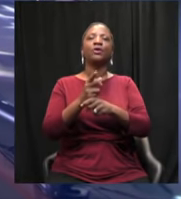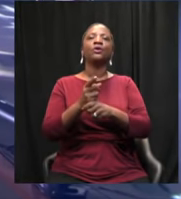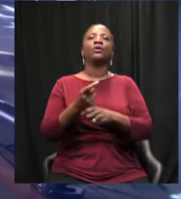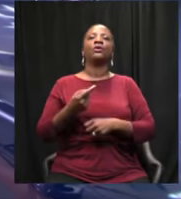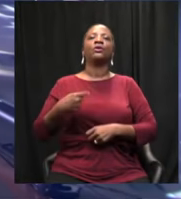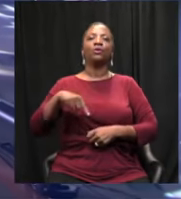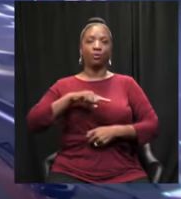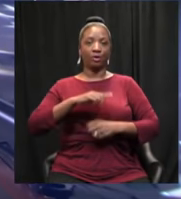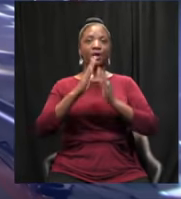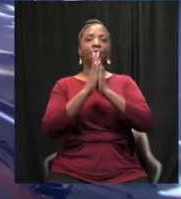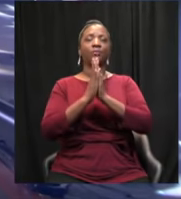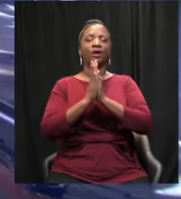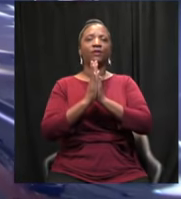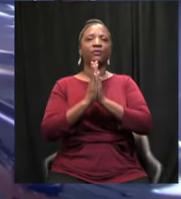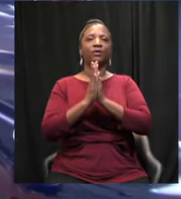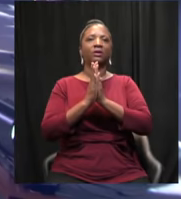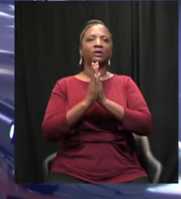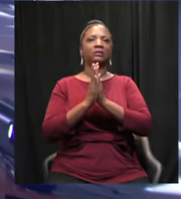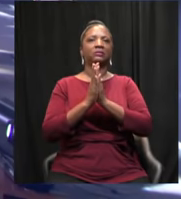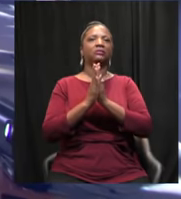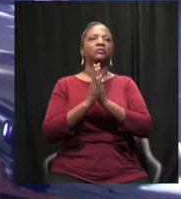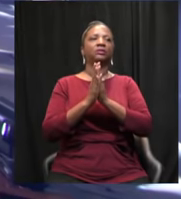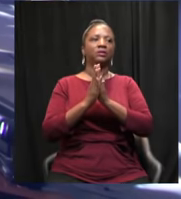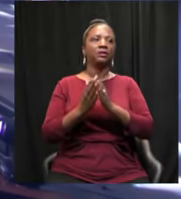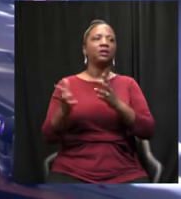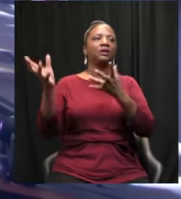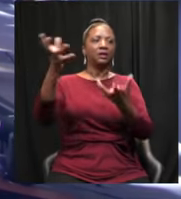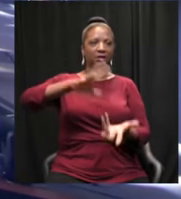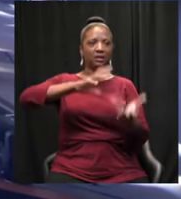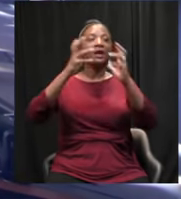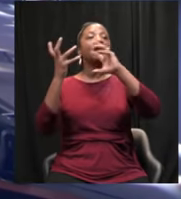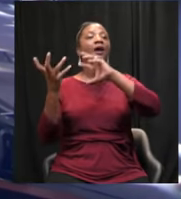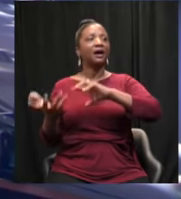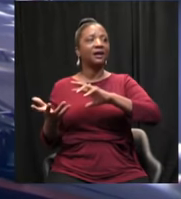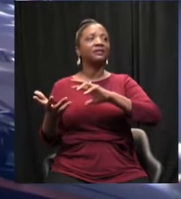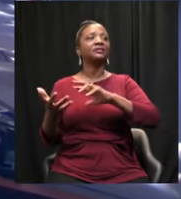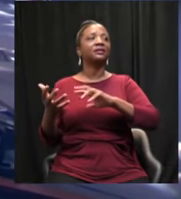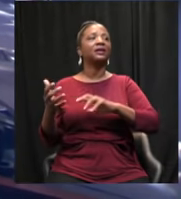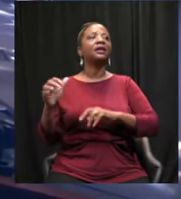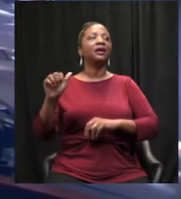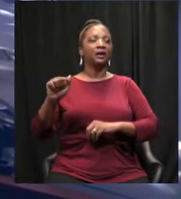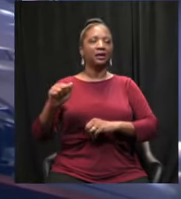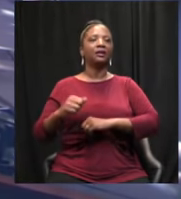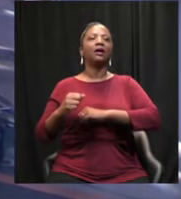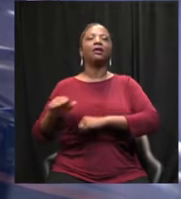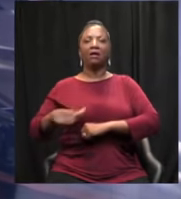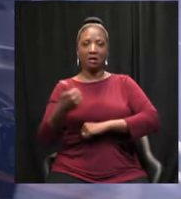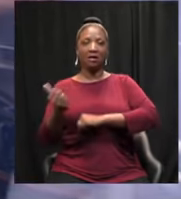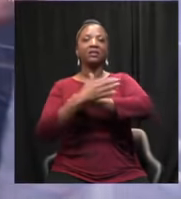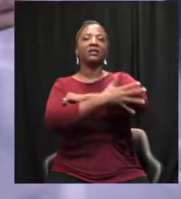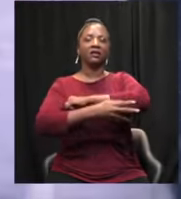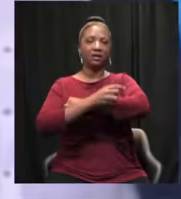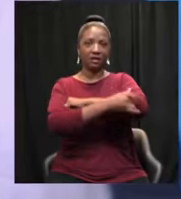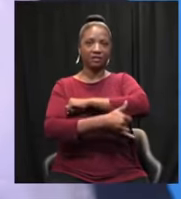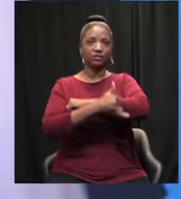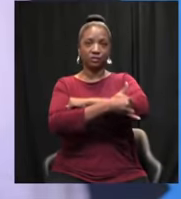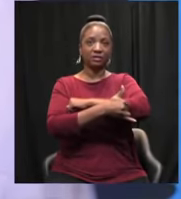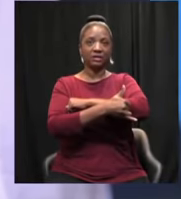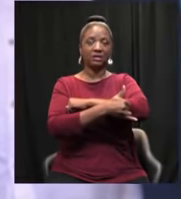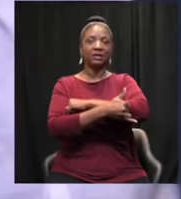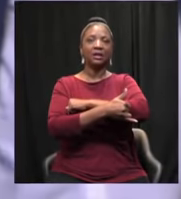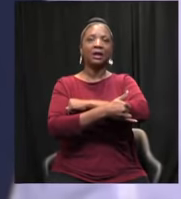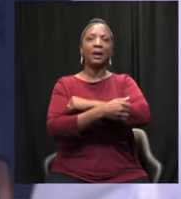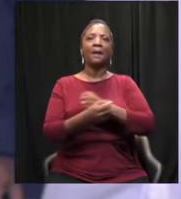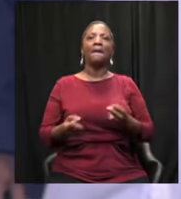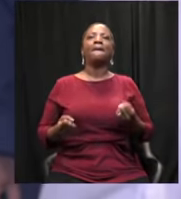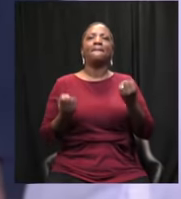in Afghanistan, and we pray for the Delta variant, Lord, all around us, Lord. There are so many issues in